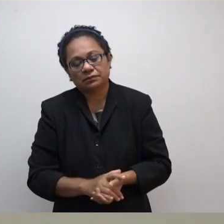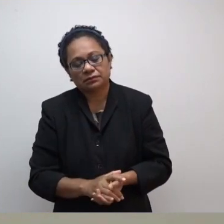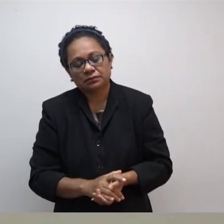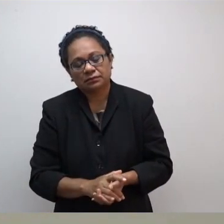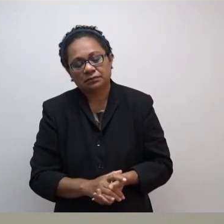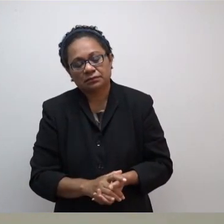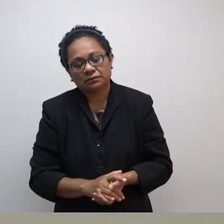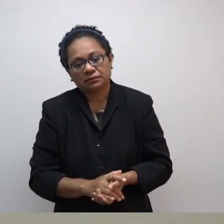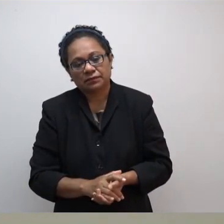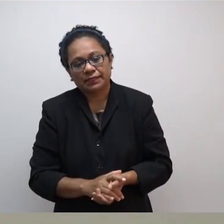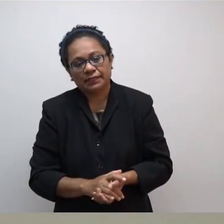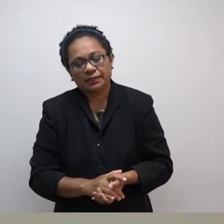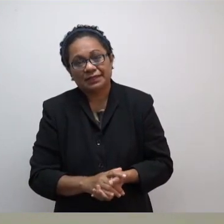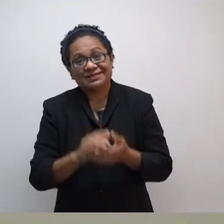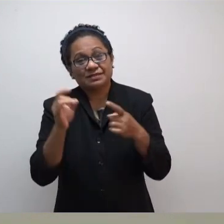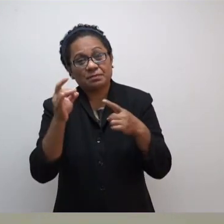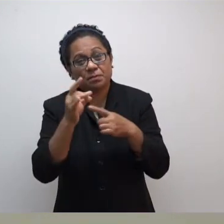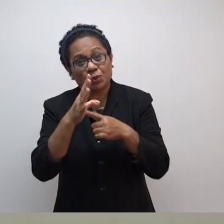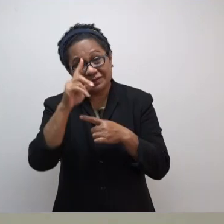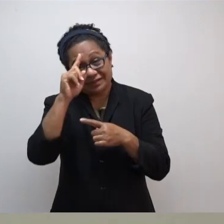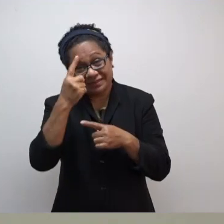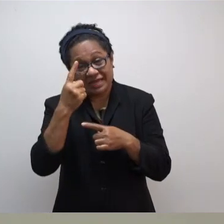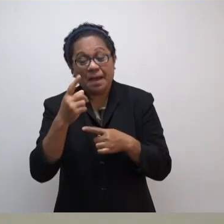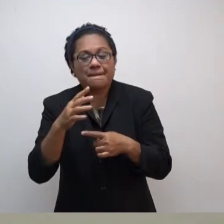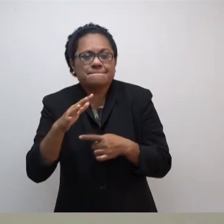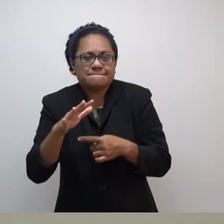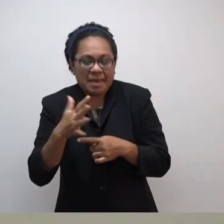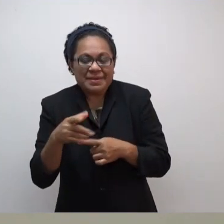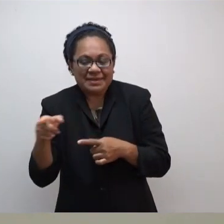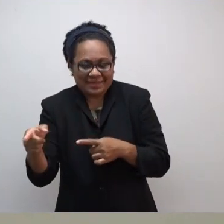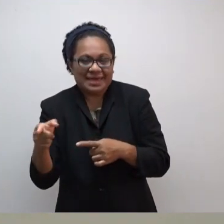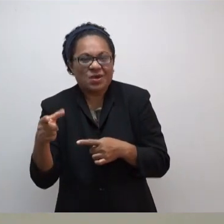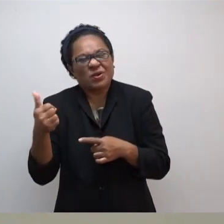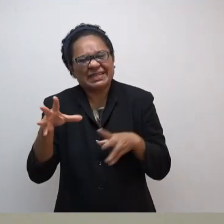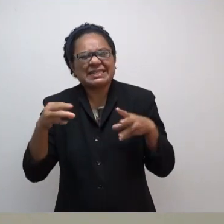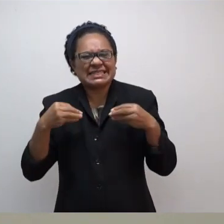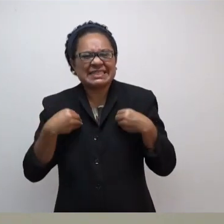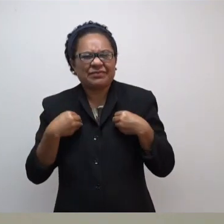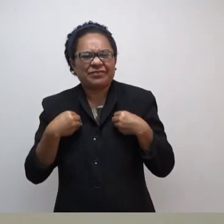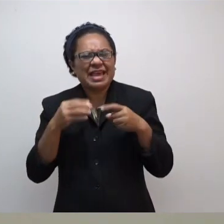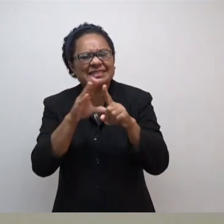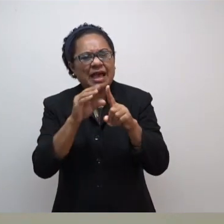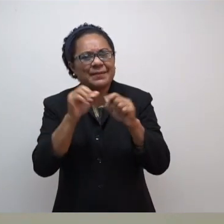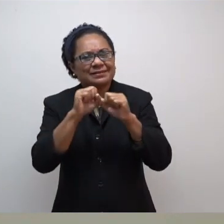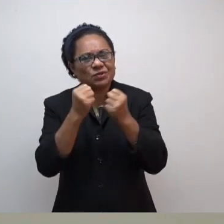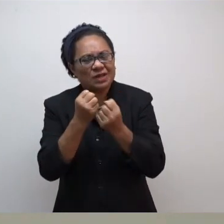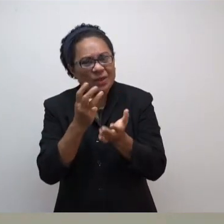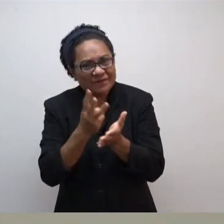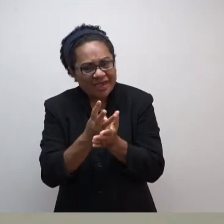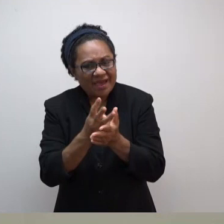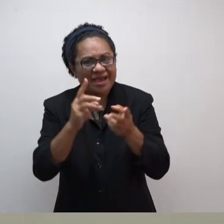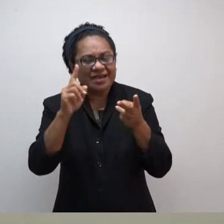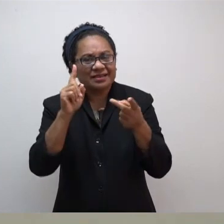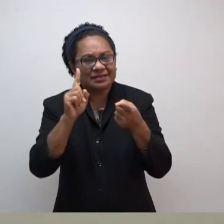need to understand that they have either already on some other type of benefit from government, on social welfare, poverty alleviation